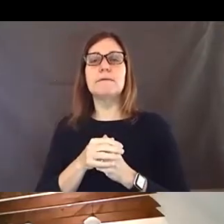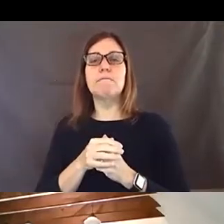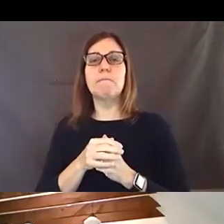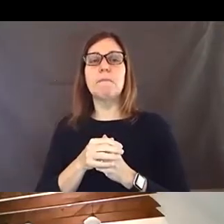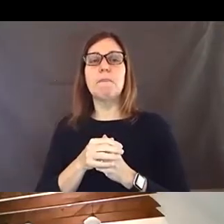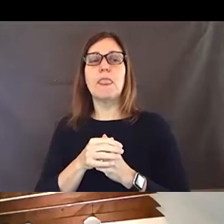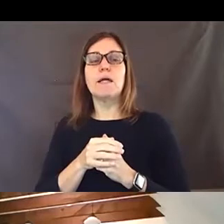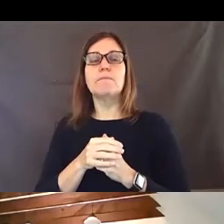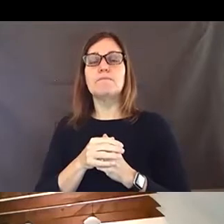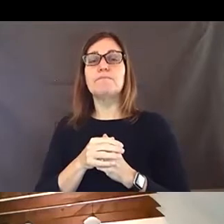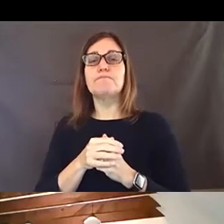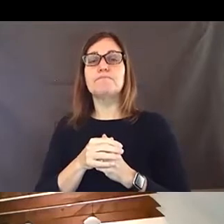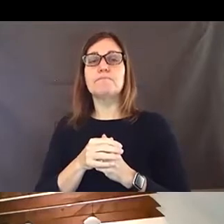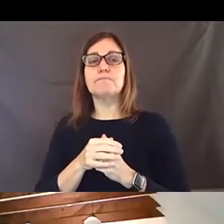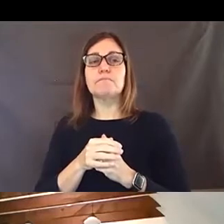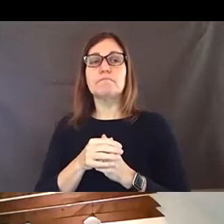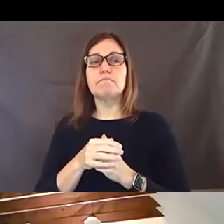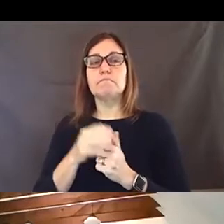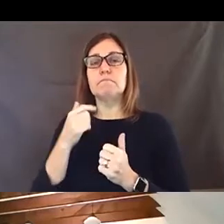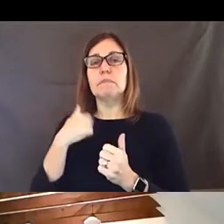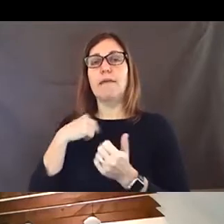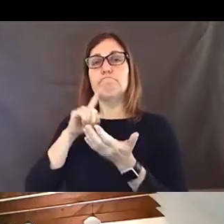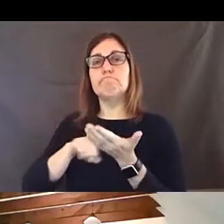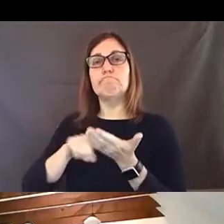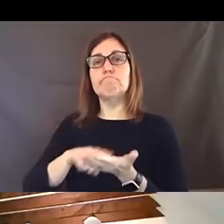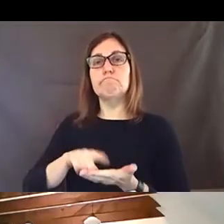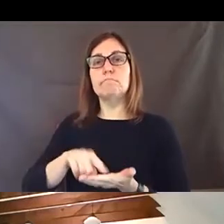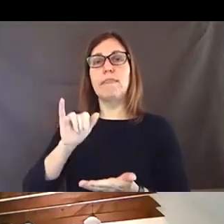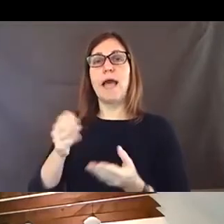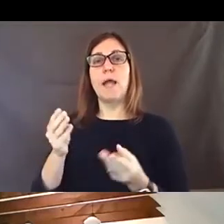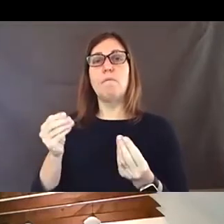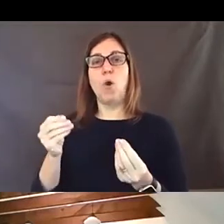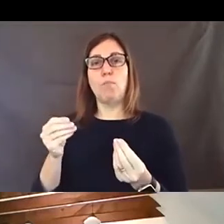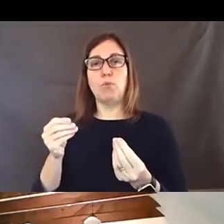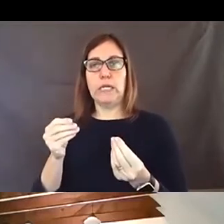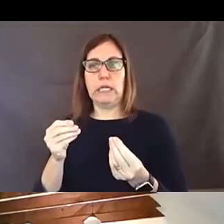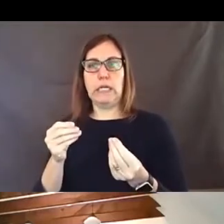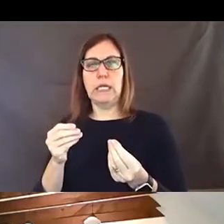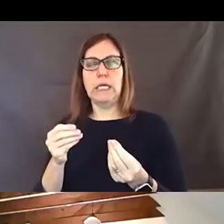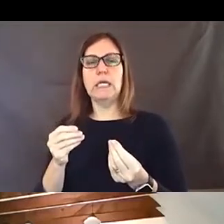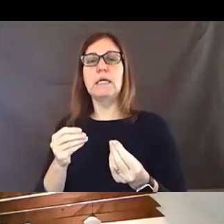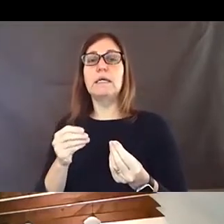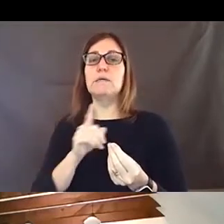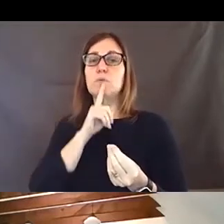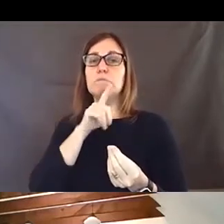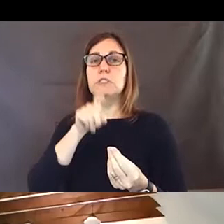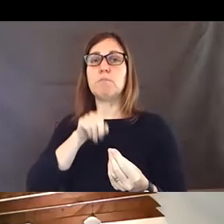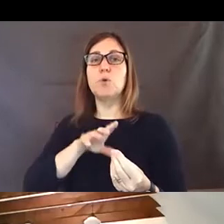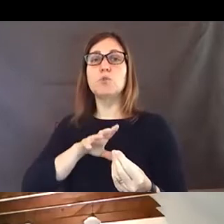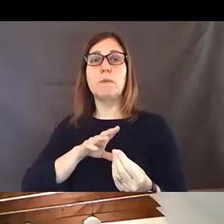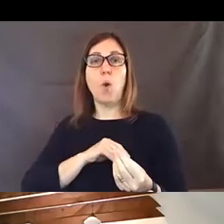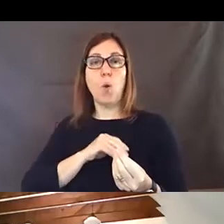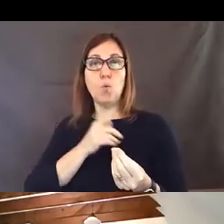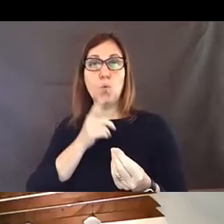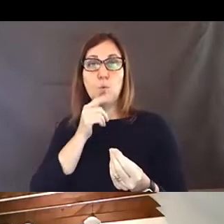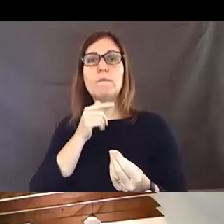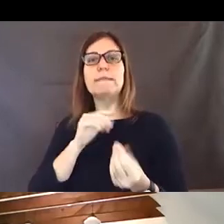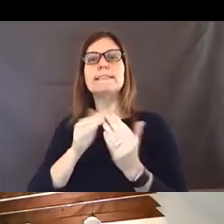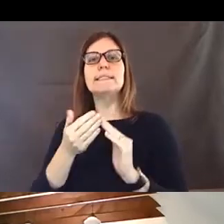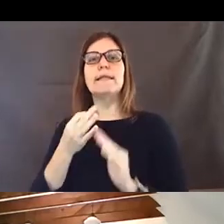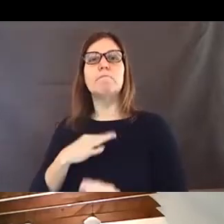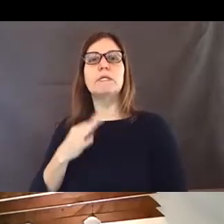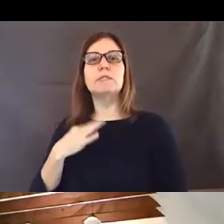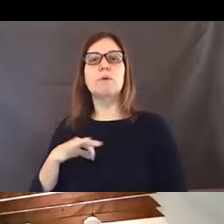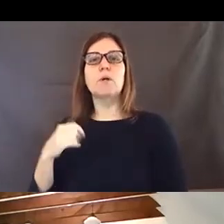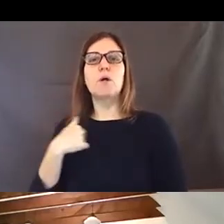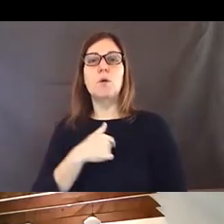after looking up the property, it is slated to be owned or purported to be owned by the city of Pittsburgh. We would like to